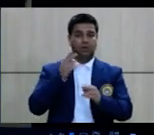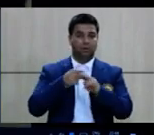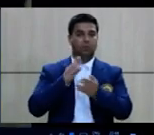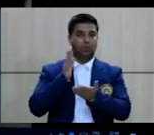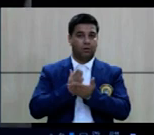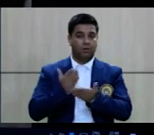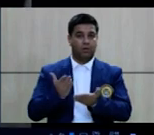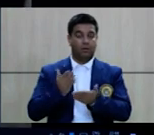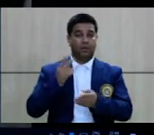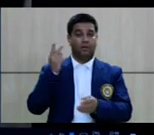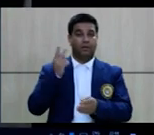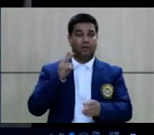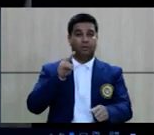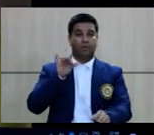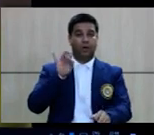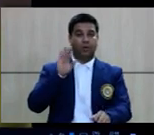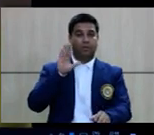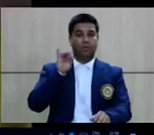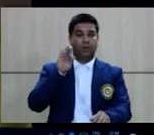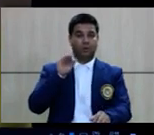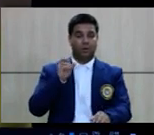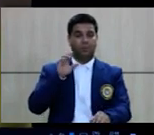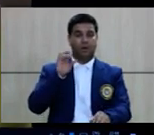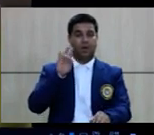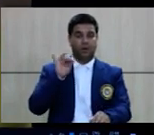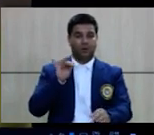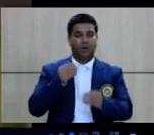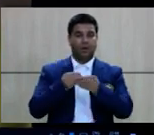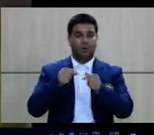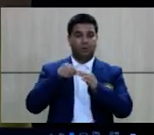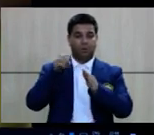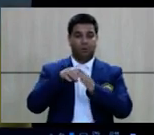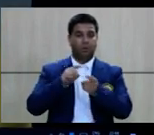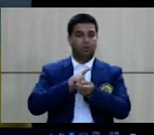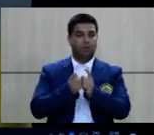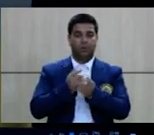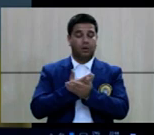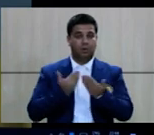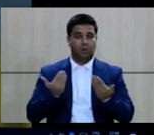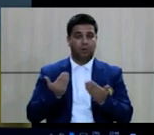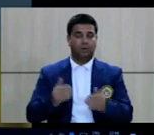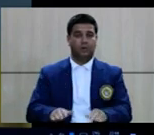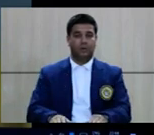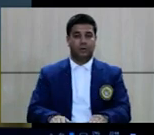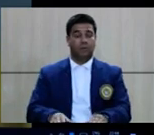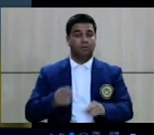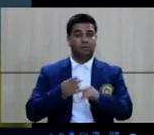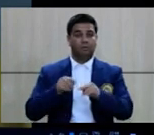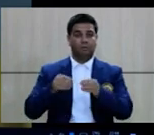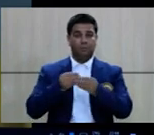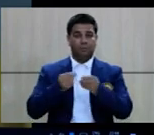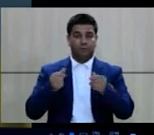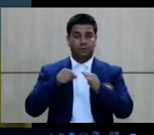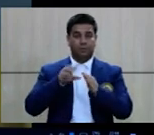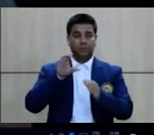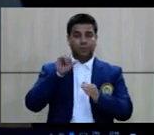ekan. Ikkinchi probirkaga bariy klorid eritmasidan qo'yamiz. Hech qanday o'zgarish sezilmadi. Demak, bu eritmada